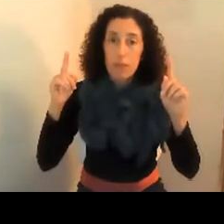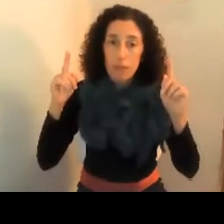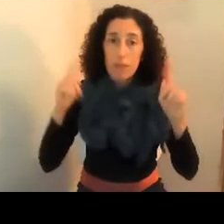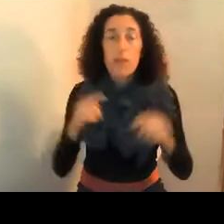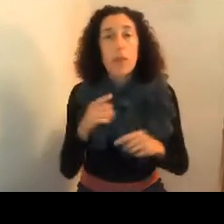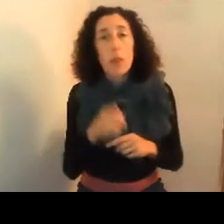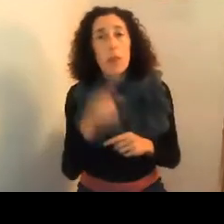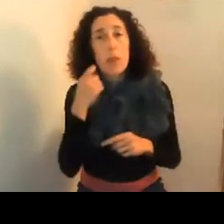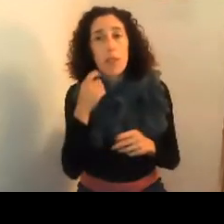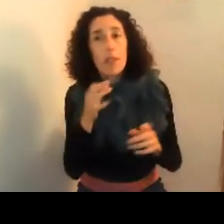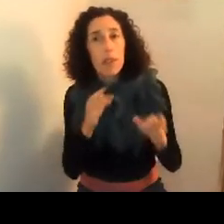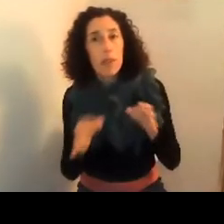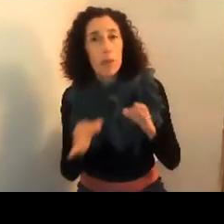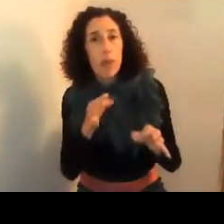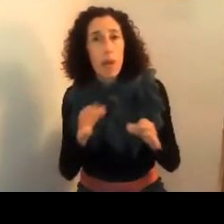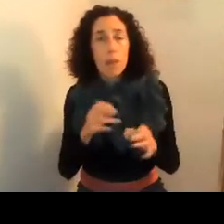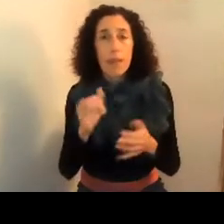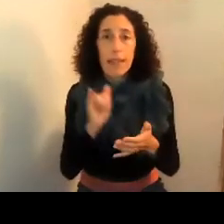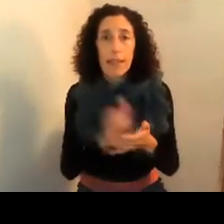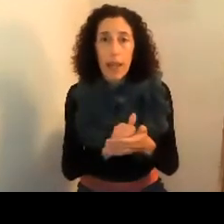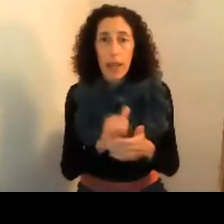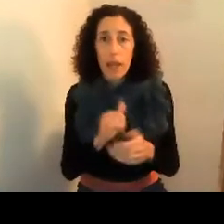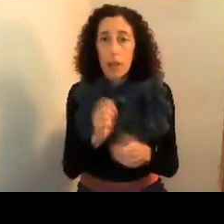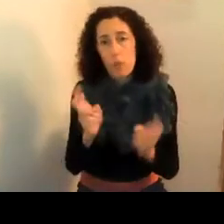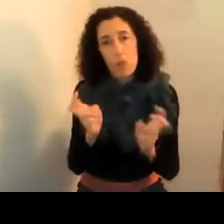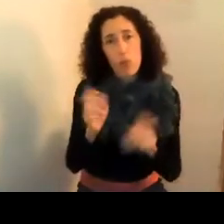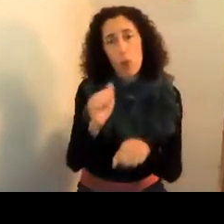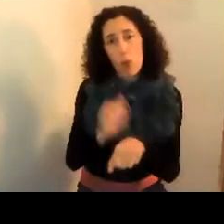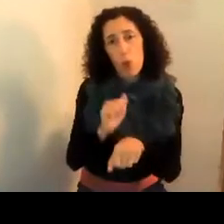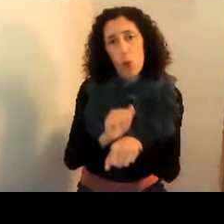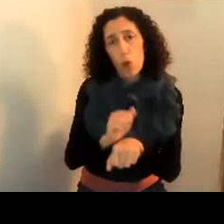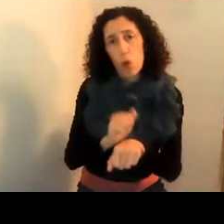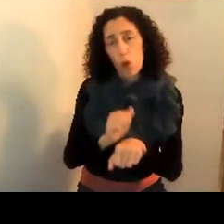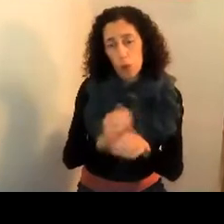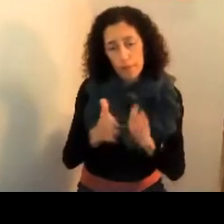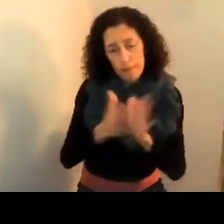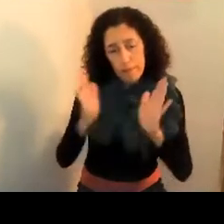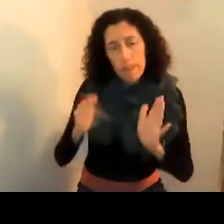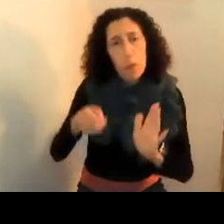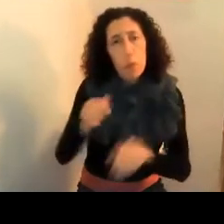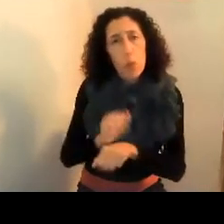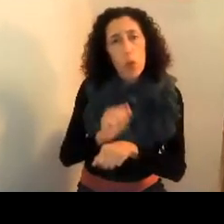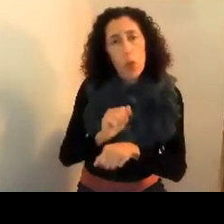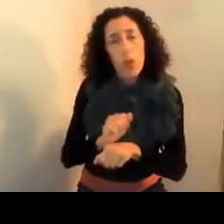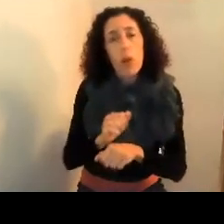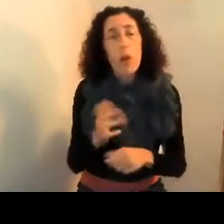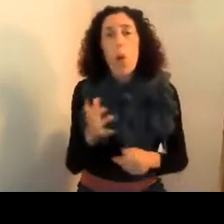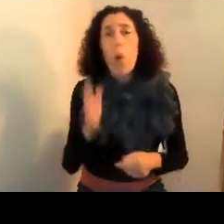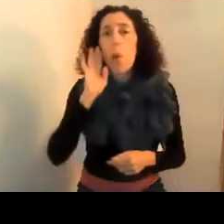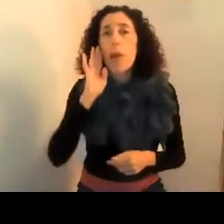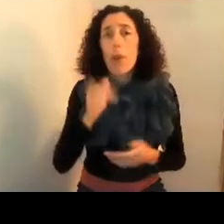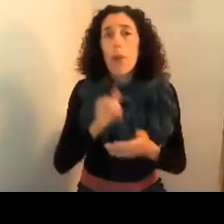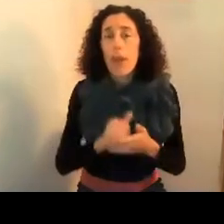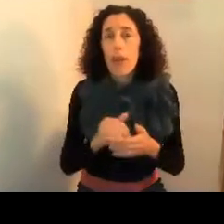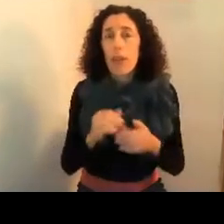reasons. I think first, we've envisioned it as a long-term project from the get-go. We didn't want it to be a one and done